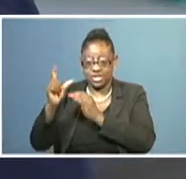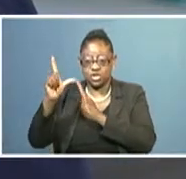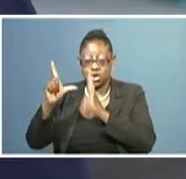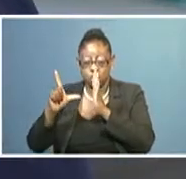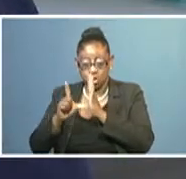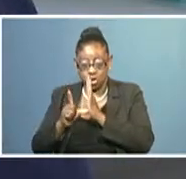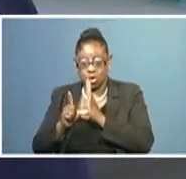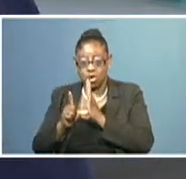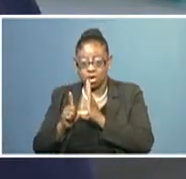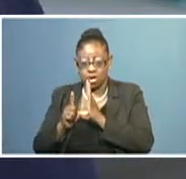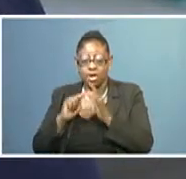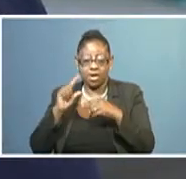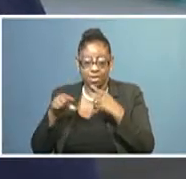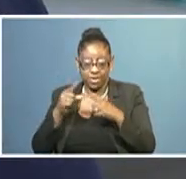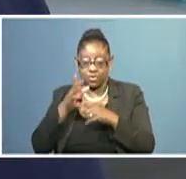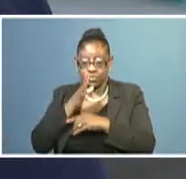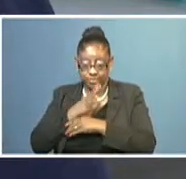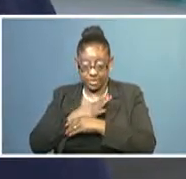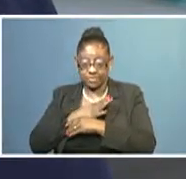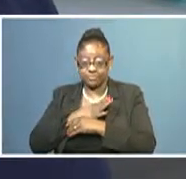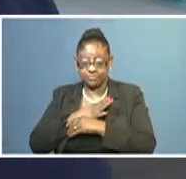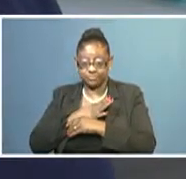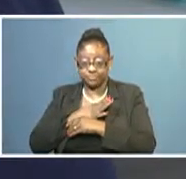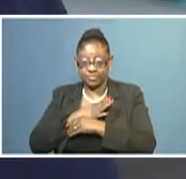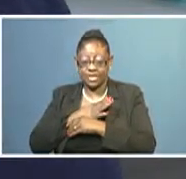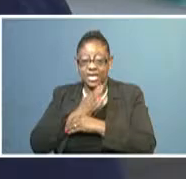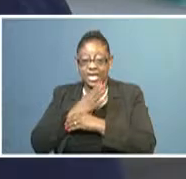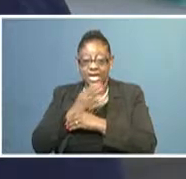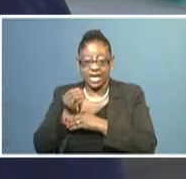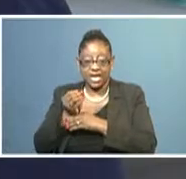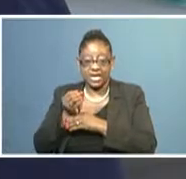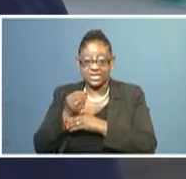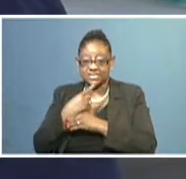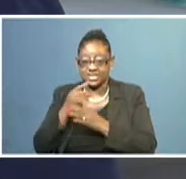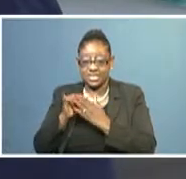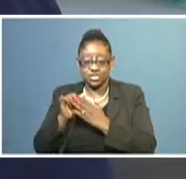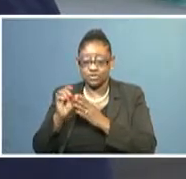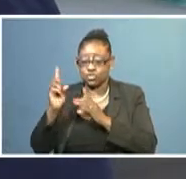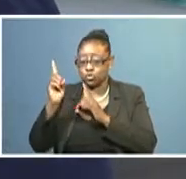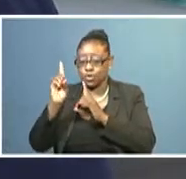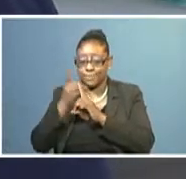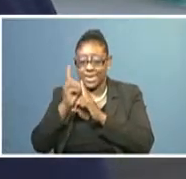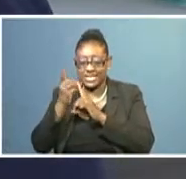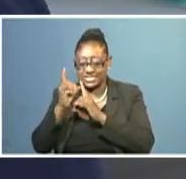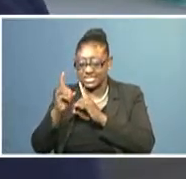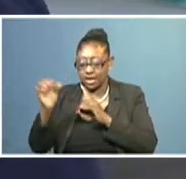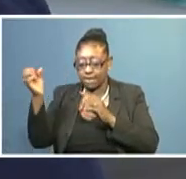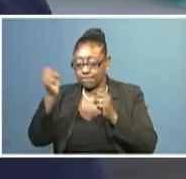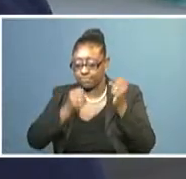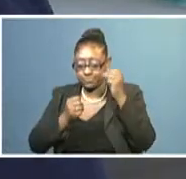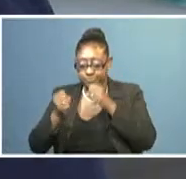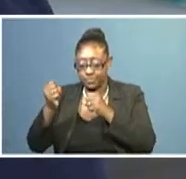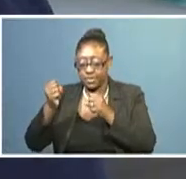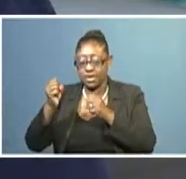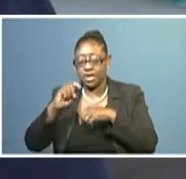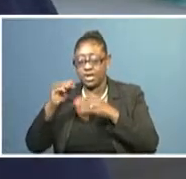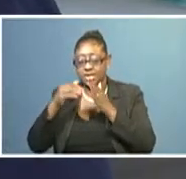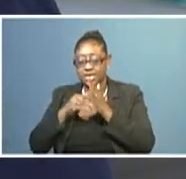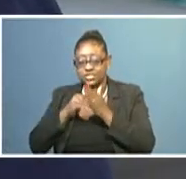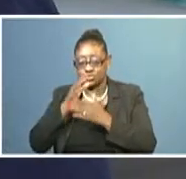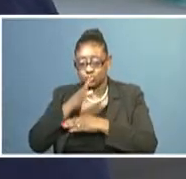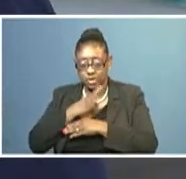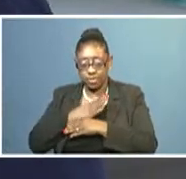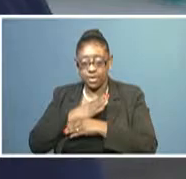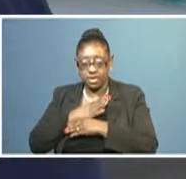it relates to that. I also raised the concern of having so much domestic abuse and domestic violence against women that has been happening